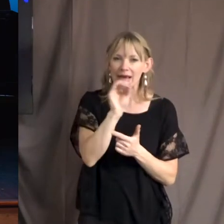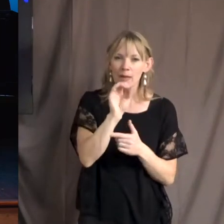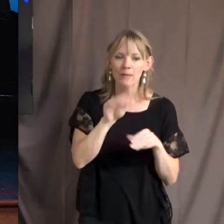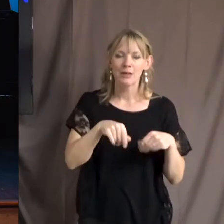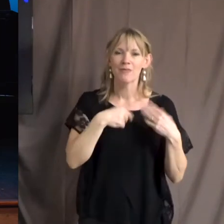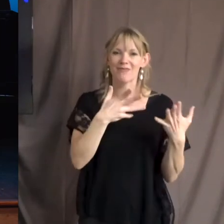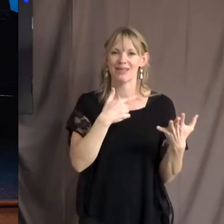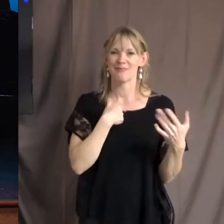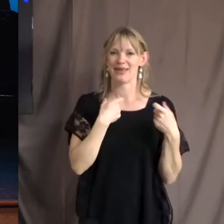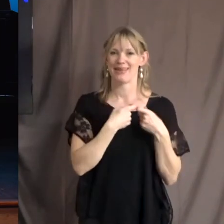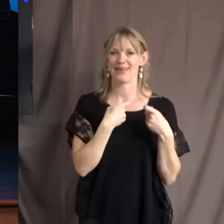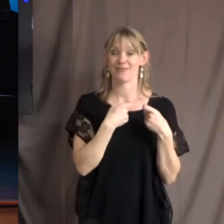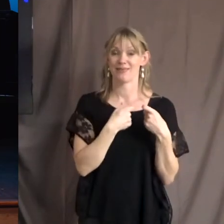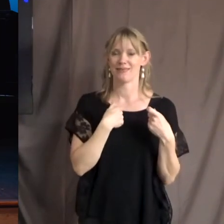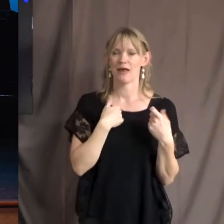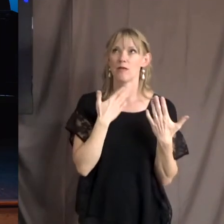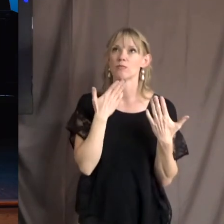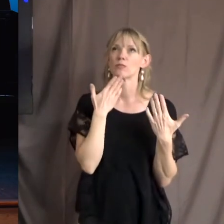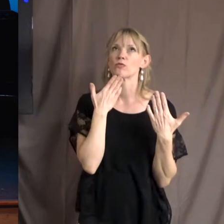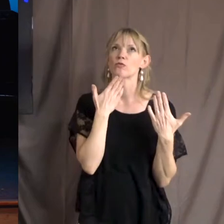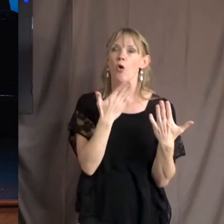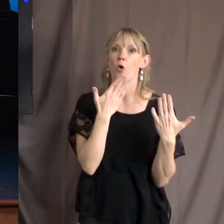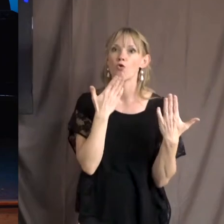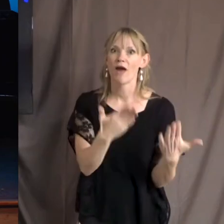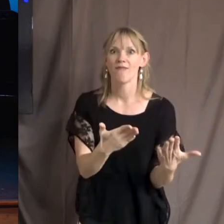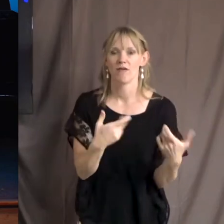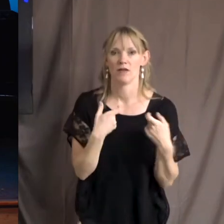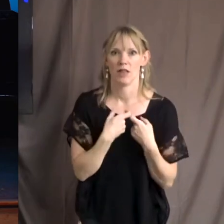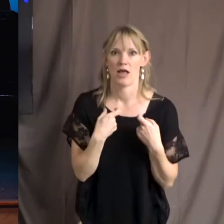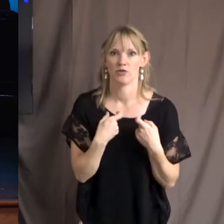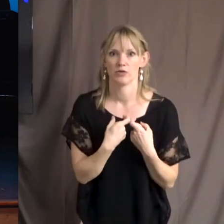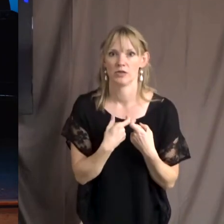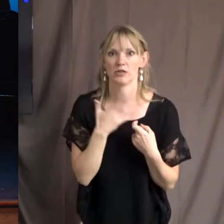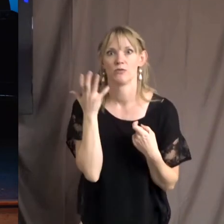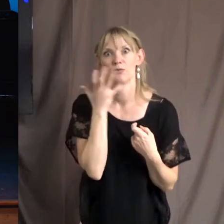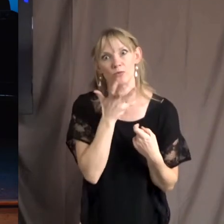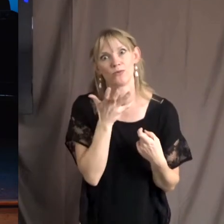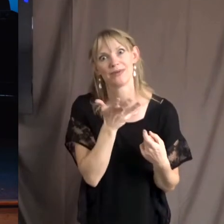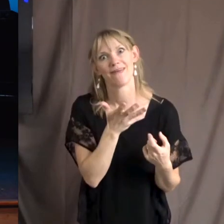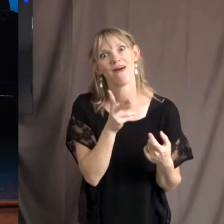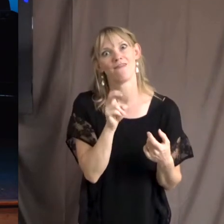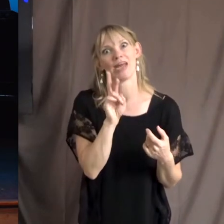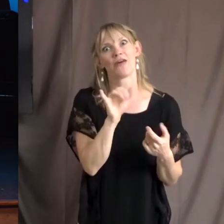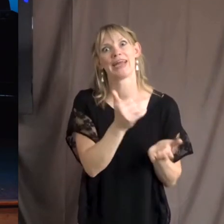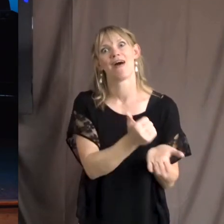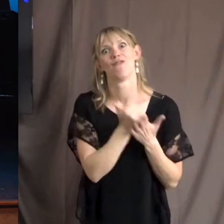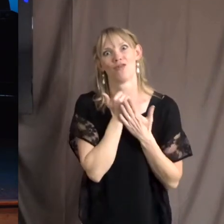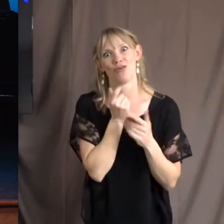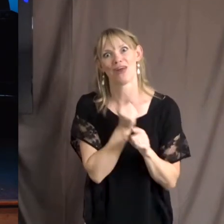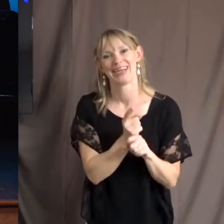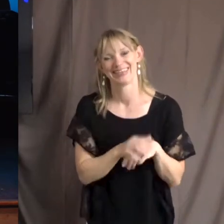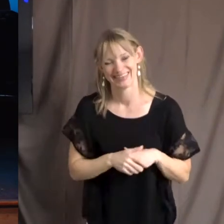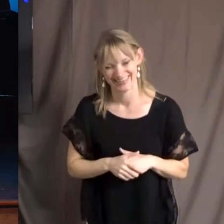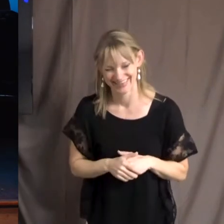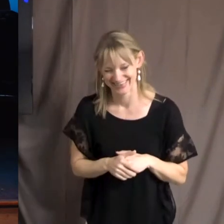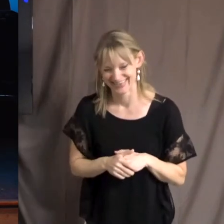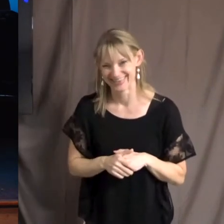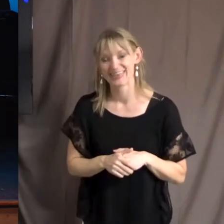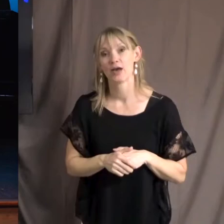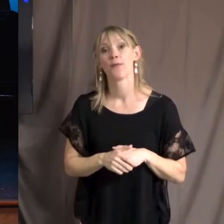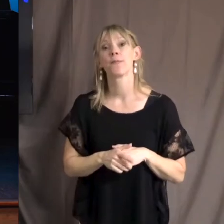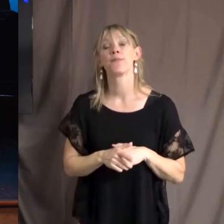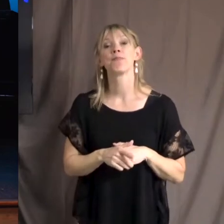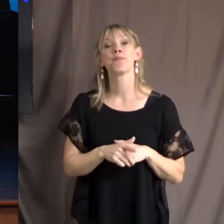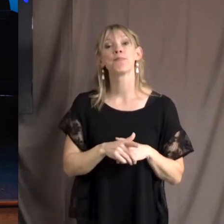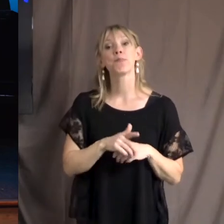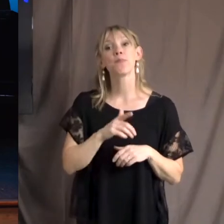electricity. And I'm so grateful for electricity. That's really a handy dandy little thing there, you know. And so I'm going to